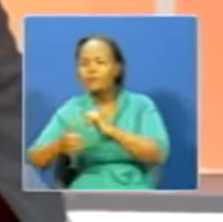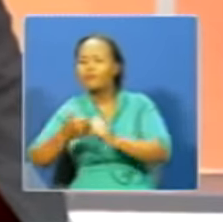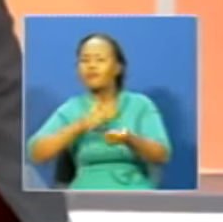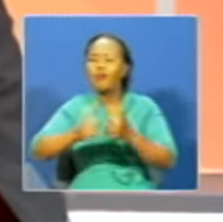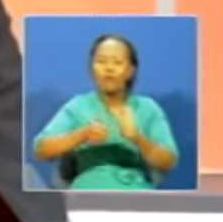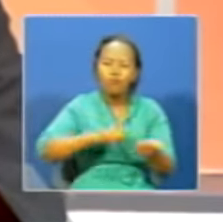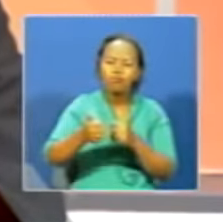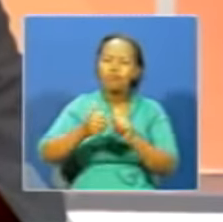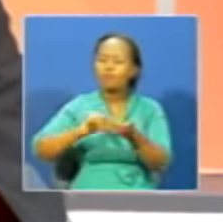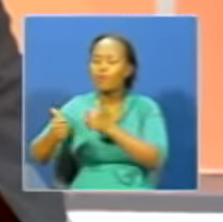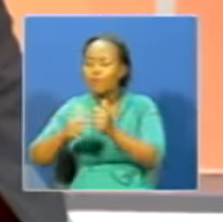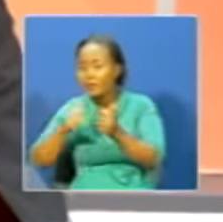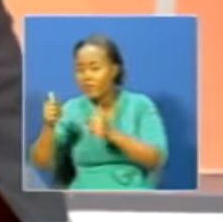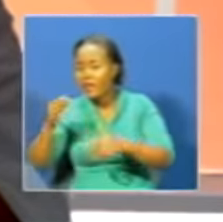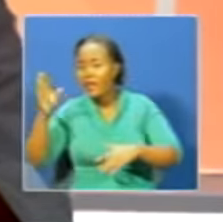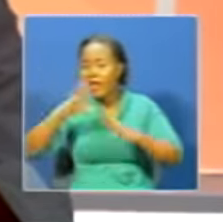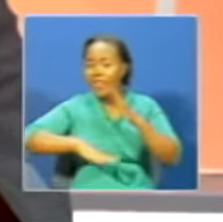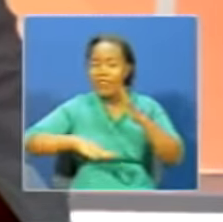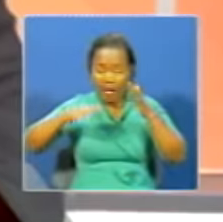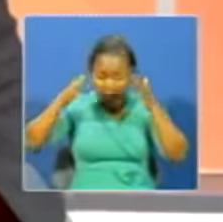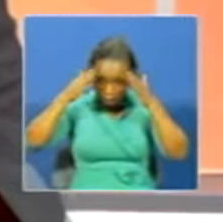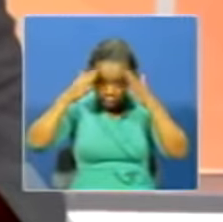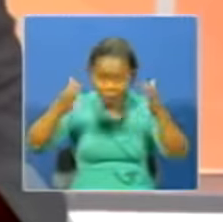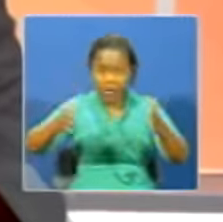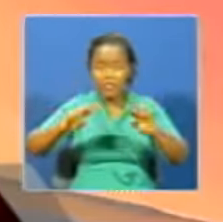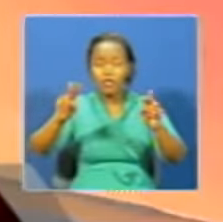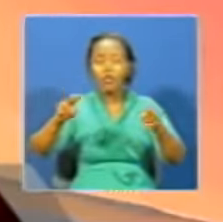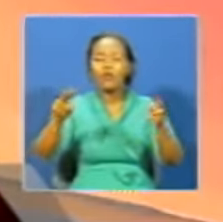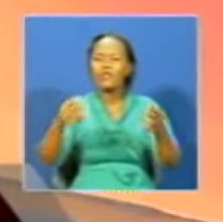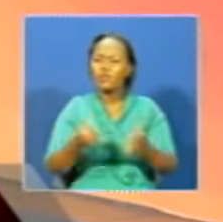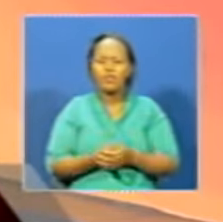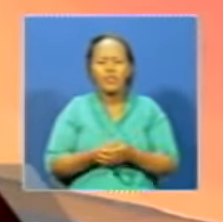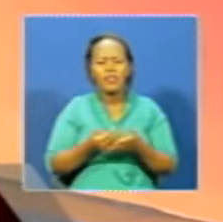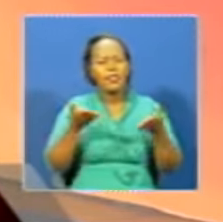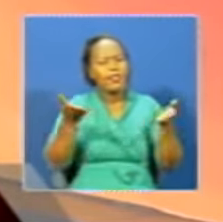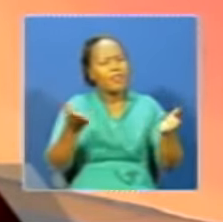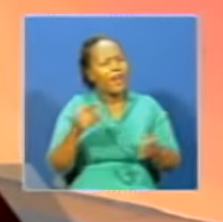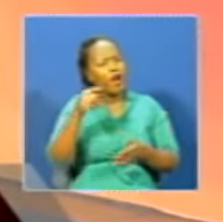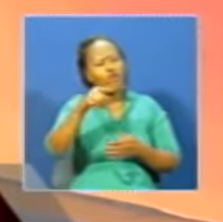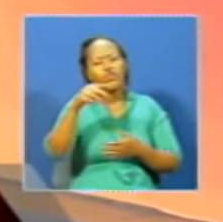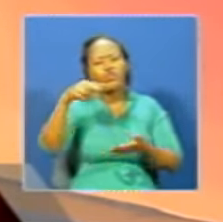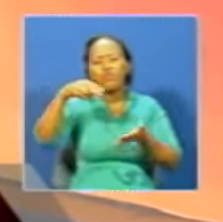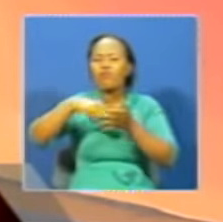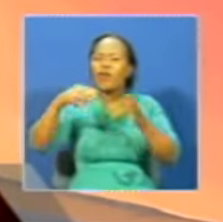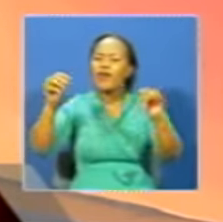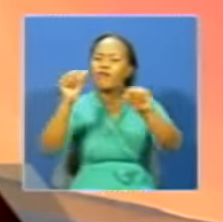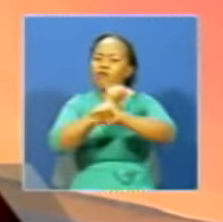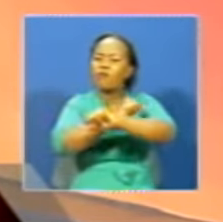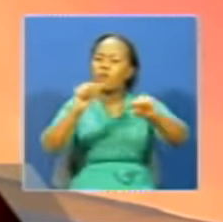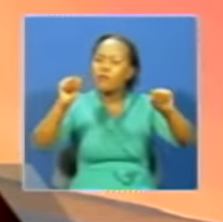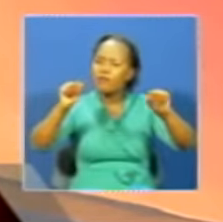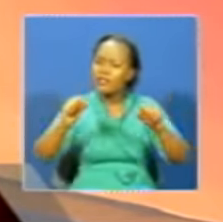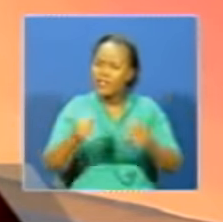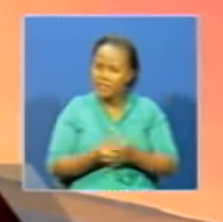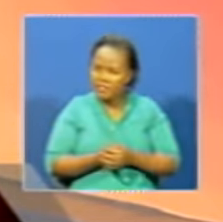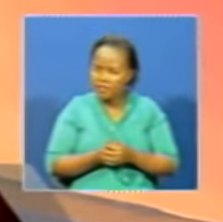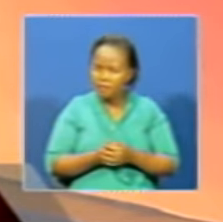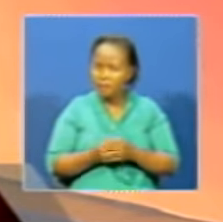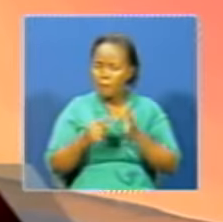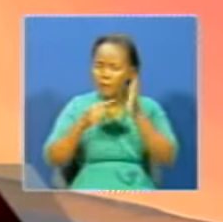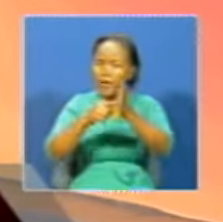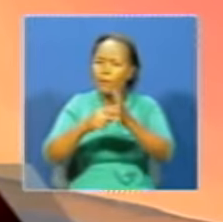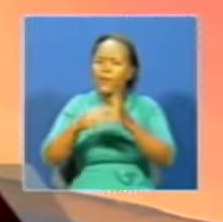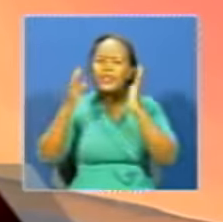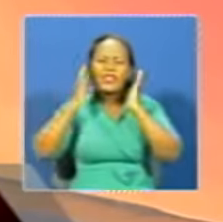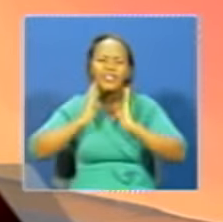to focusing on the issues that I'm talking about. Okay, because you're running for presidency, let's talk mm-hmm. a bit about the health mm-hmm. area. Kenyatta National Hospital, mm-hmm. at